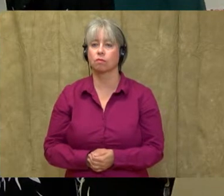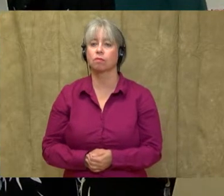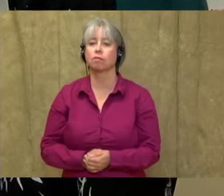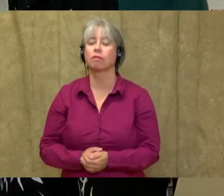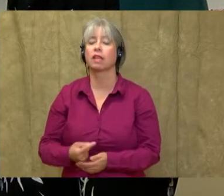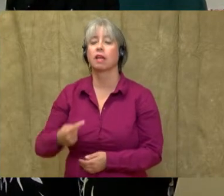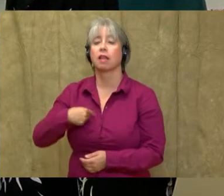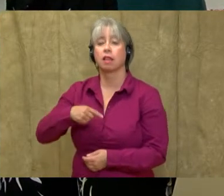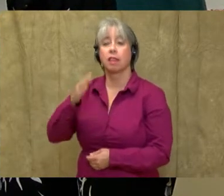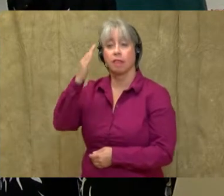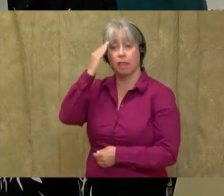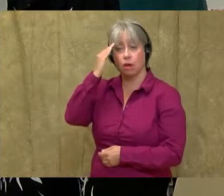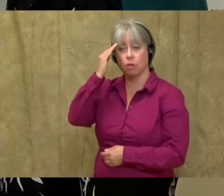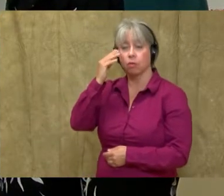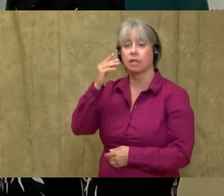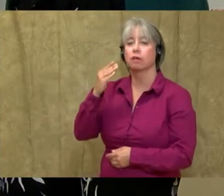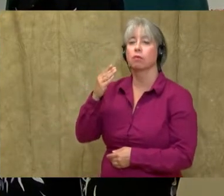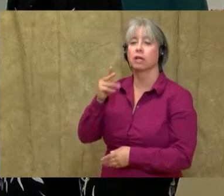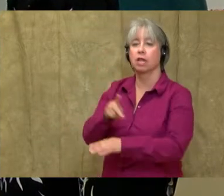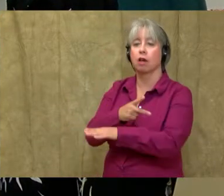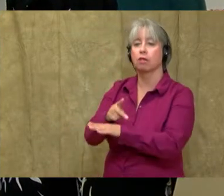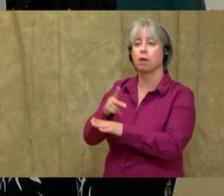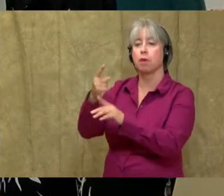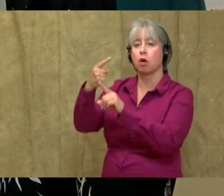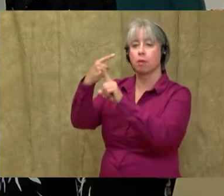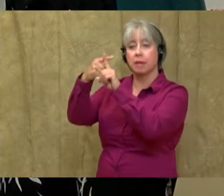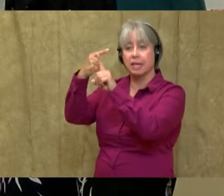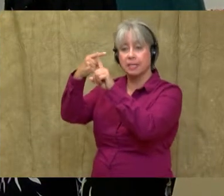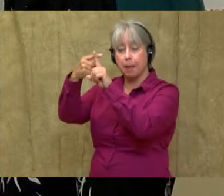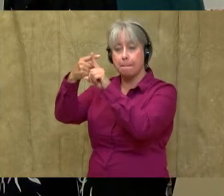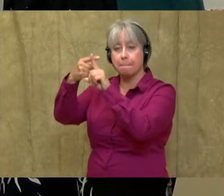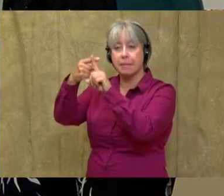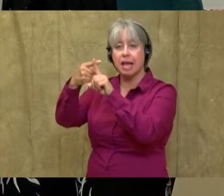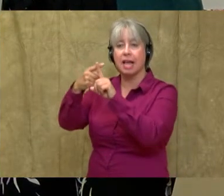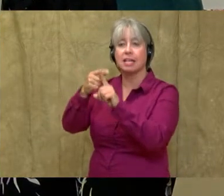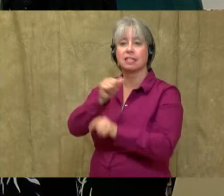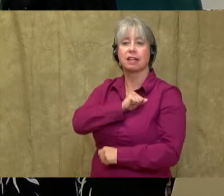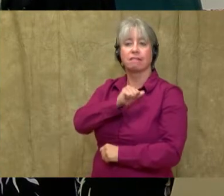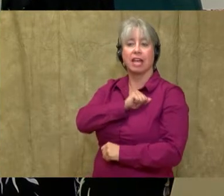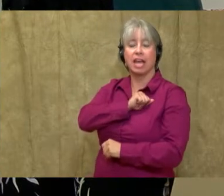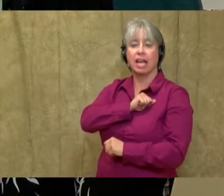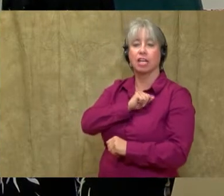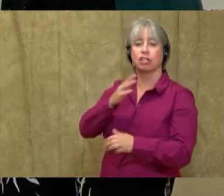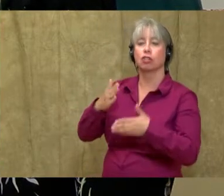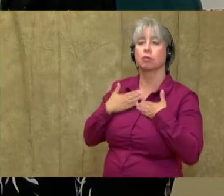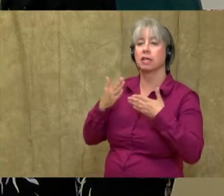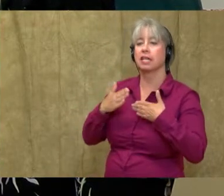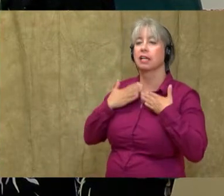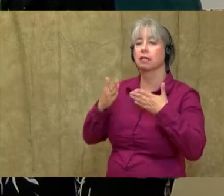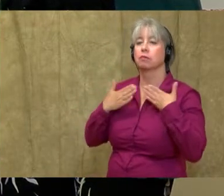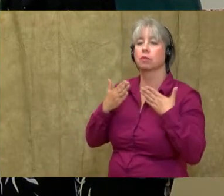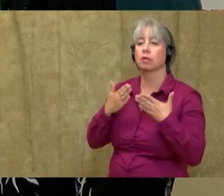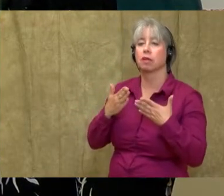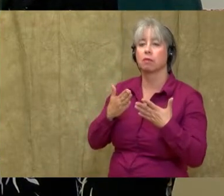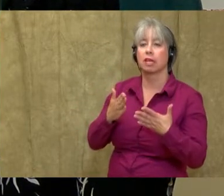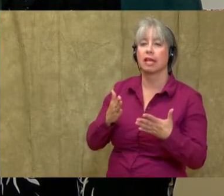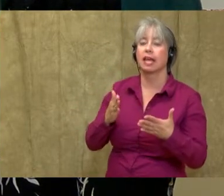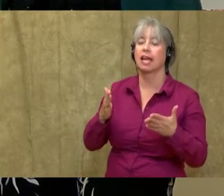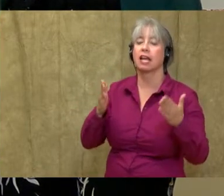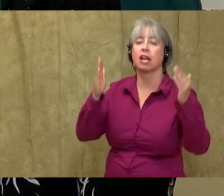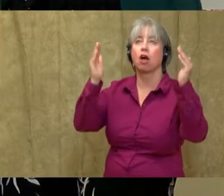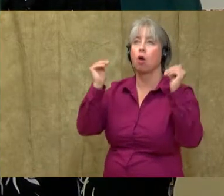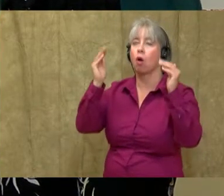We know that the poet has a positive and optimistic outlook throughout the poem because she's unbothered and she's super hopeful that